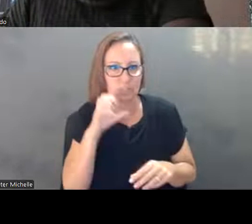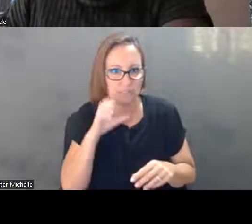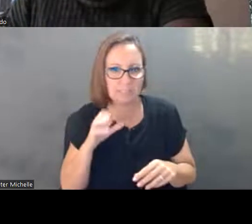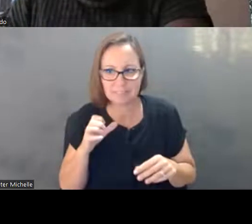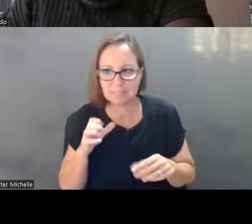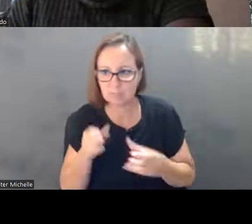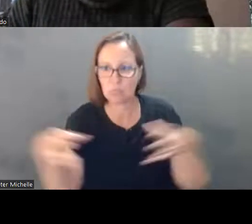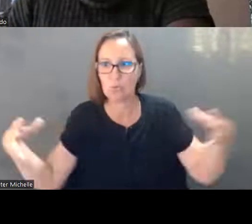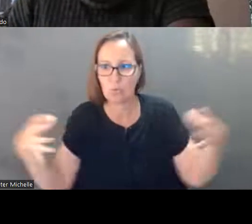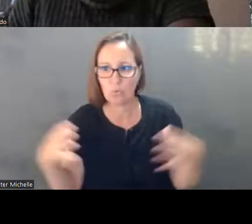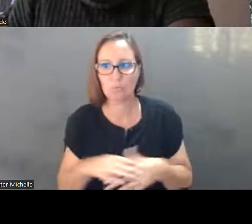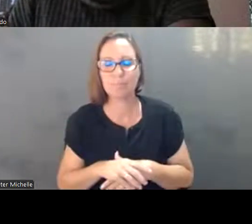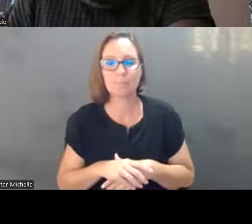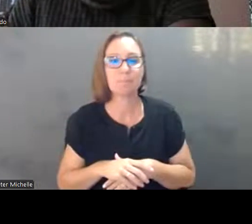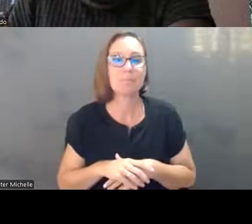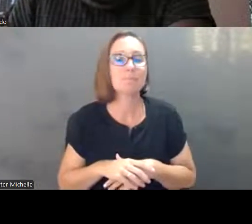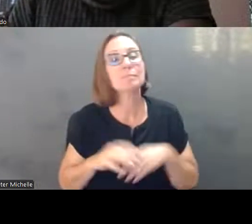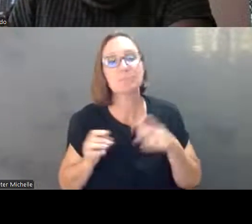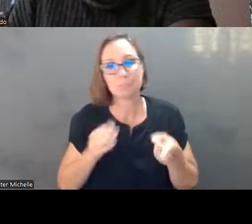Thank you. And you're talking about